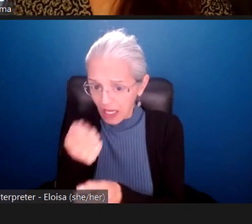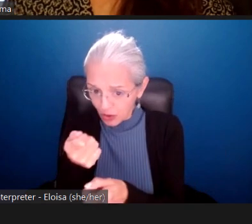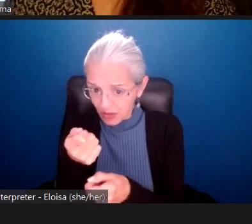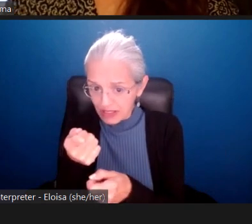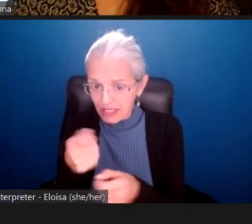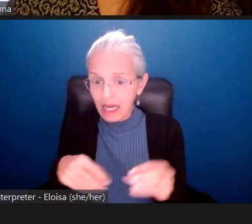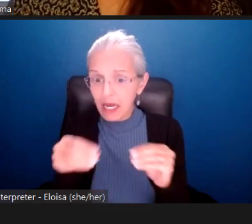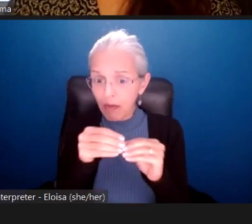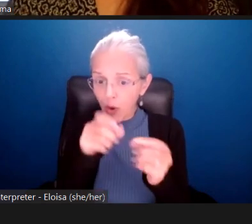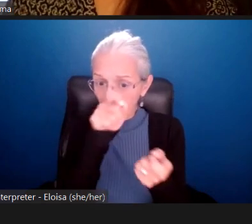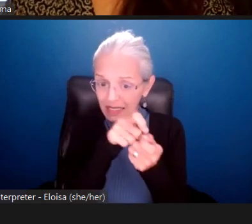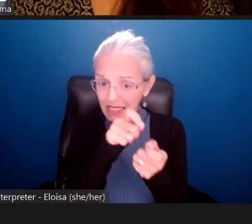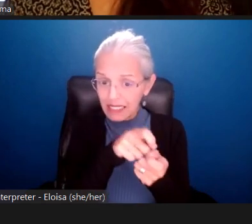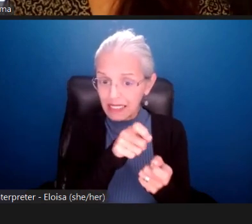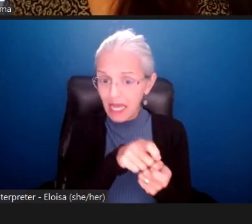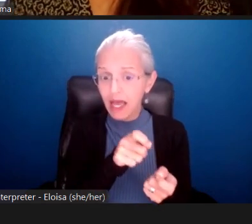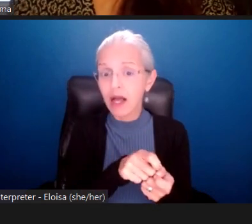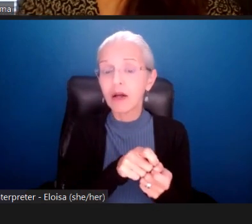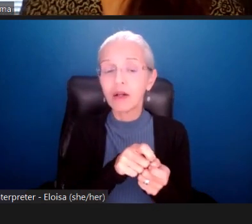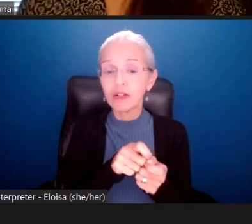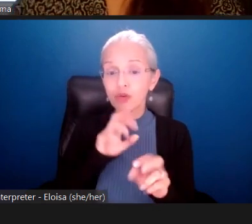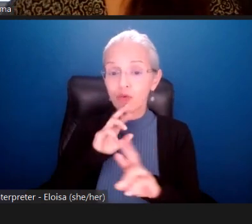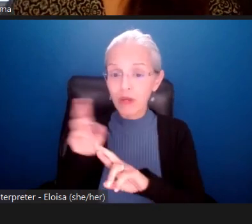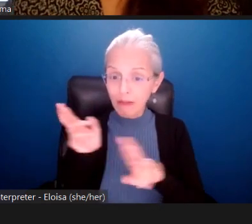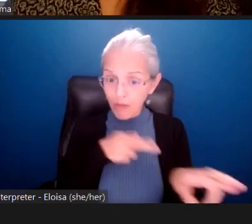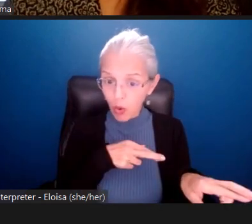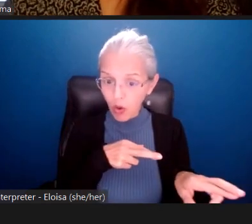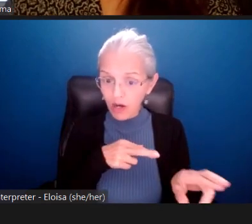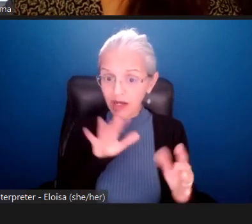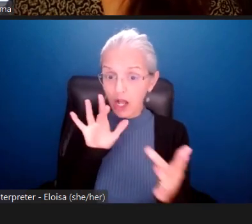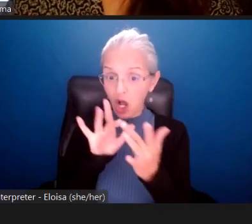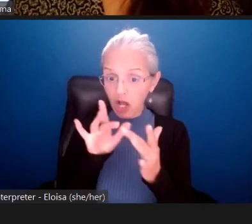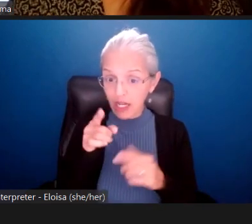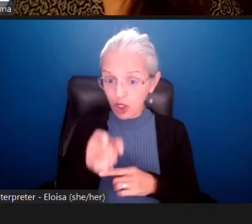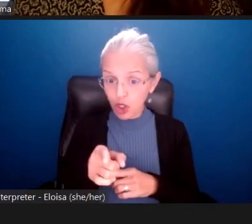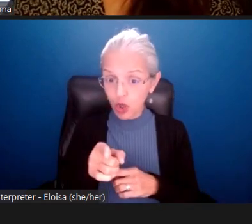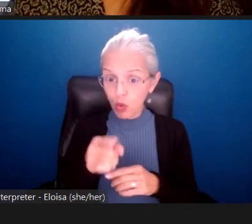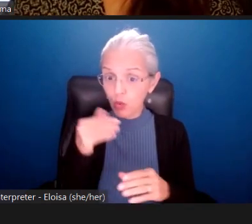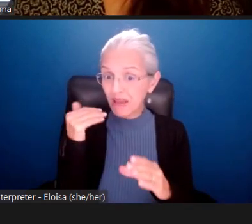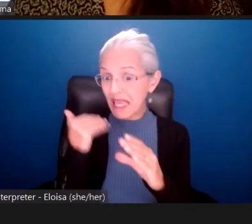more detailed report contact you via